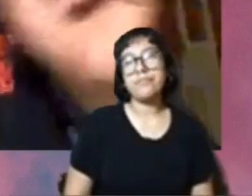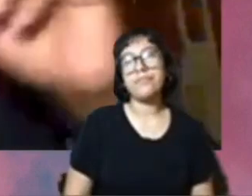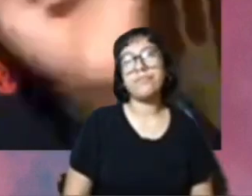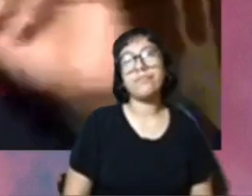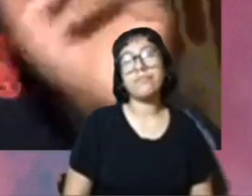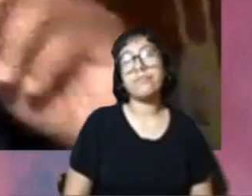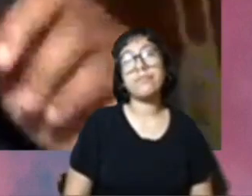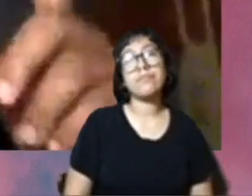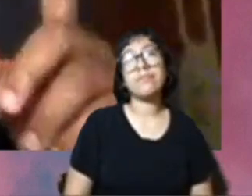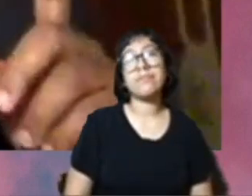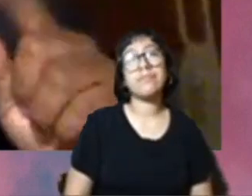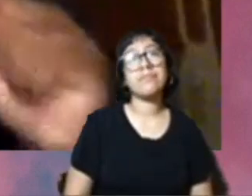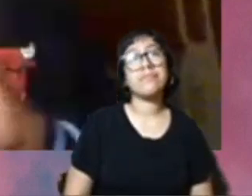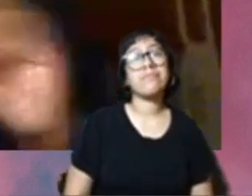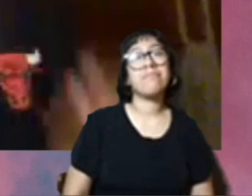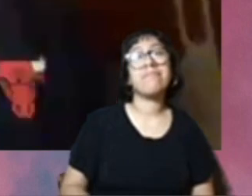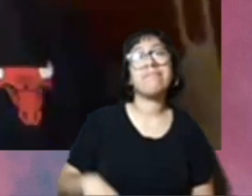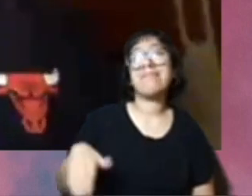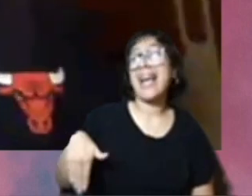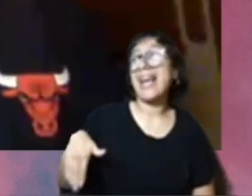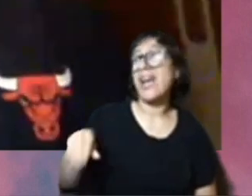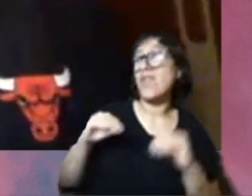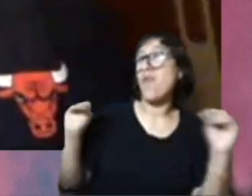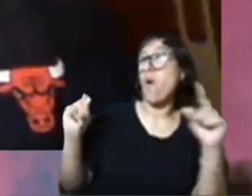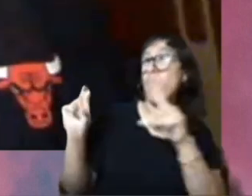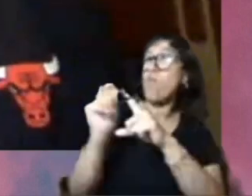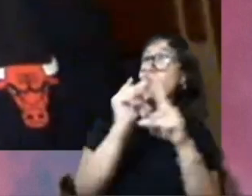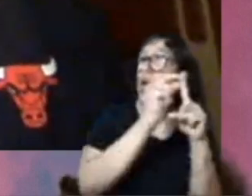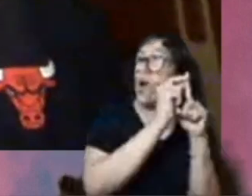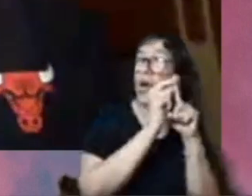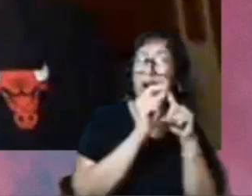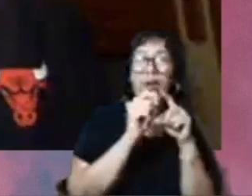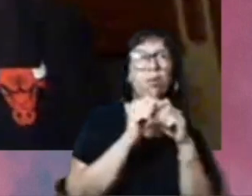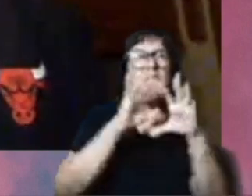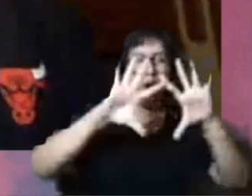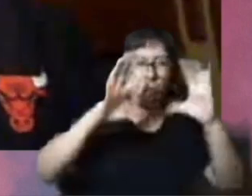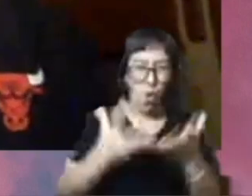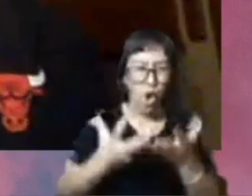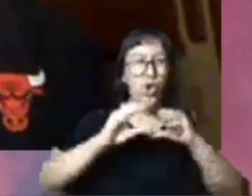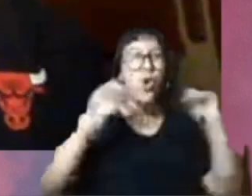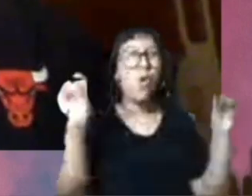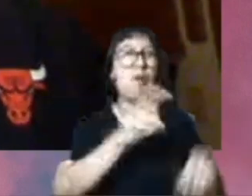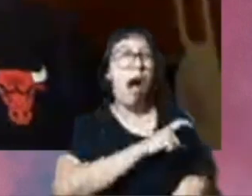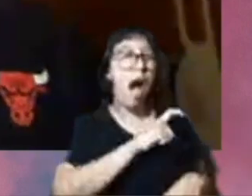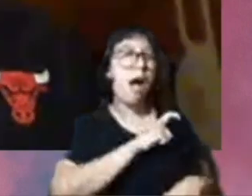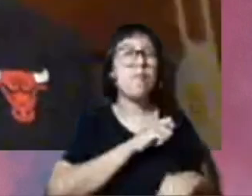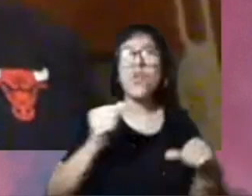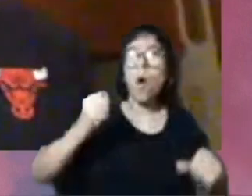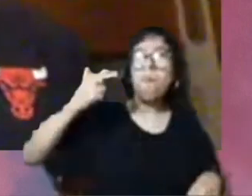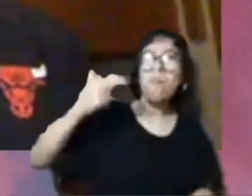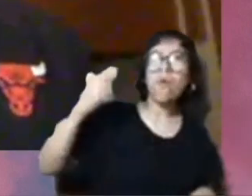Ain't yet no word for a world without the cop's unruly bullet or baton.